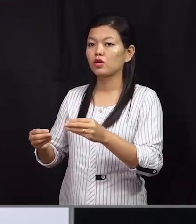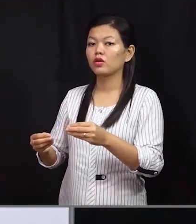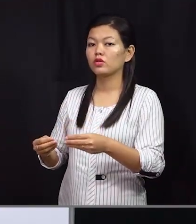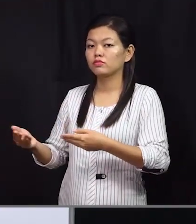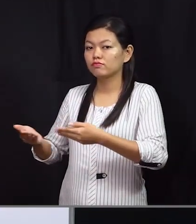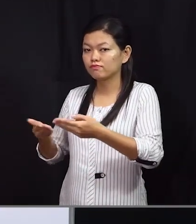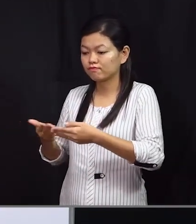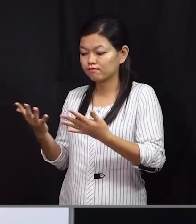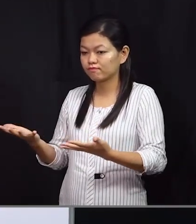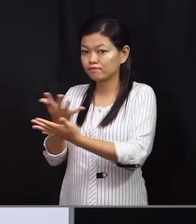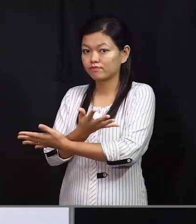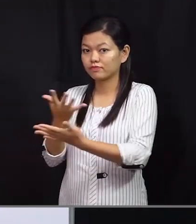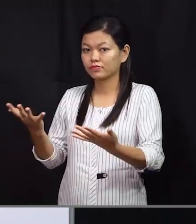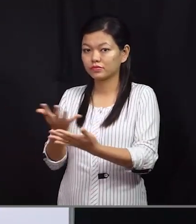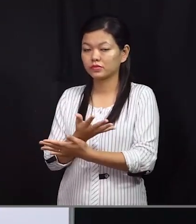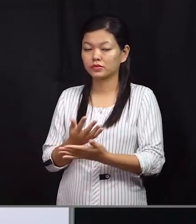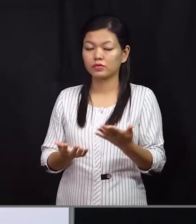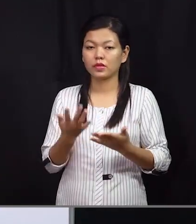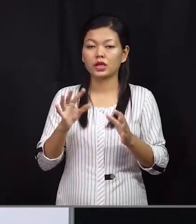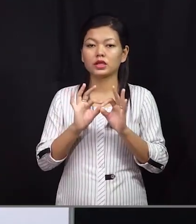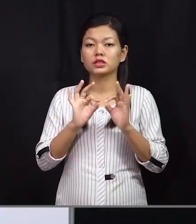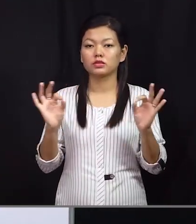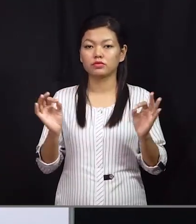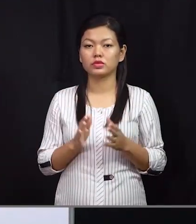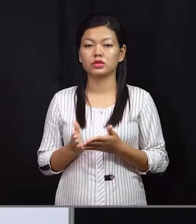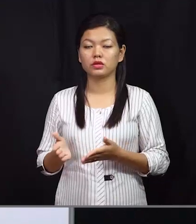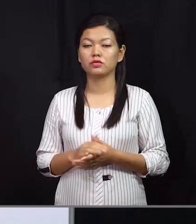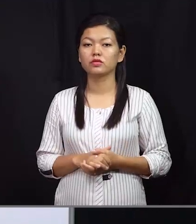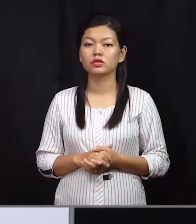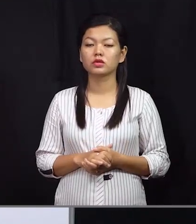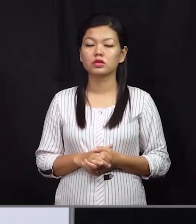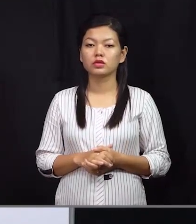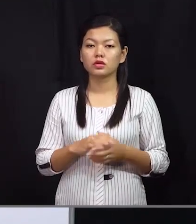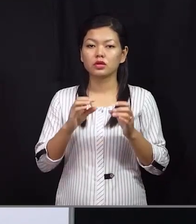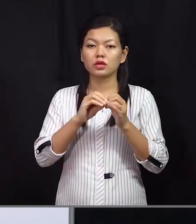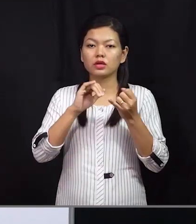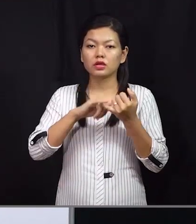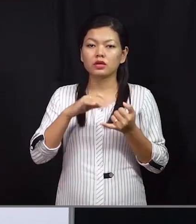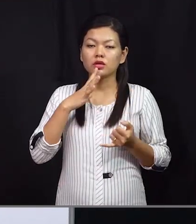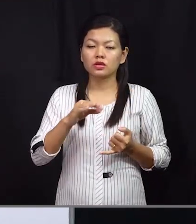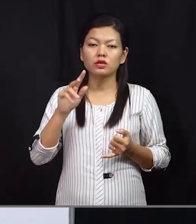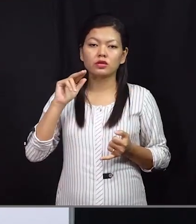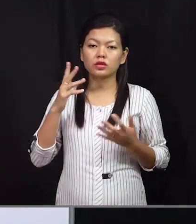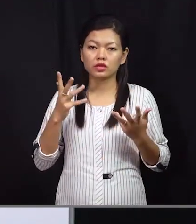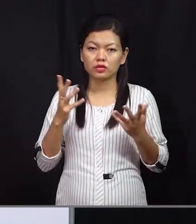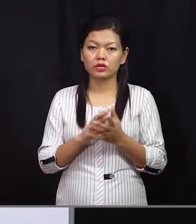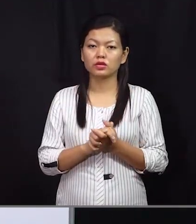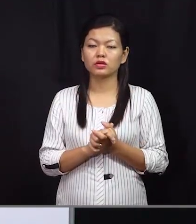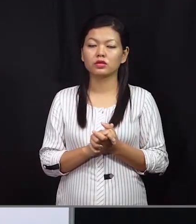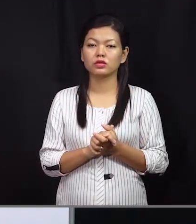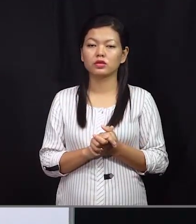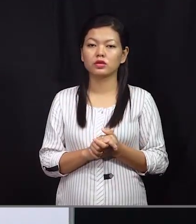business. And when we look into the word business, okay, this word business has been derived from the term